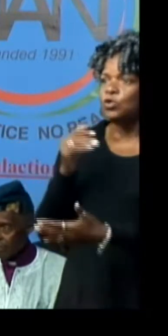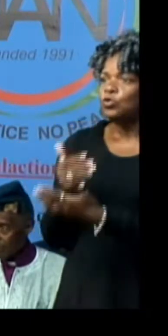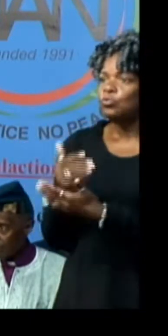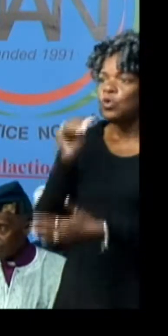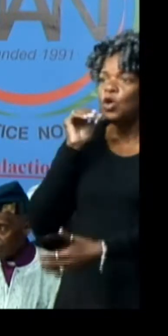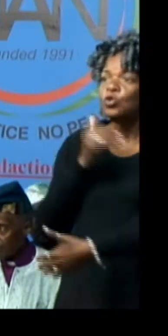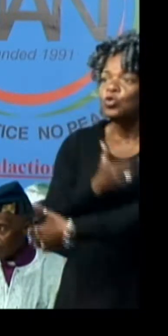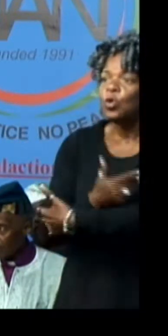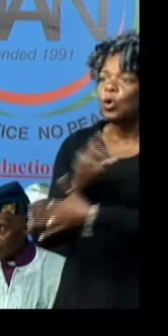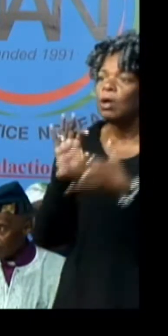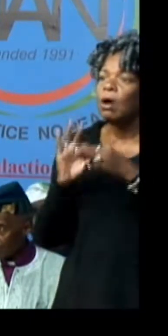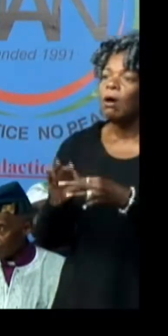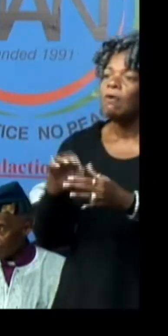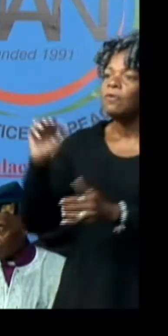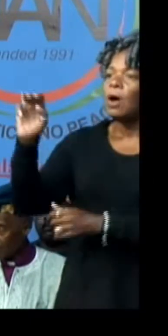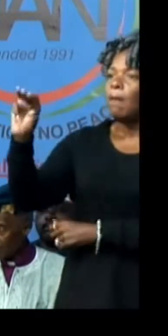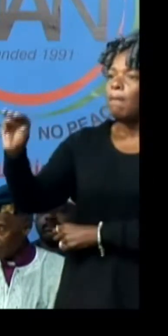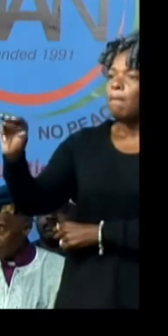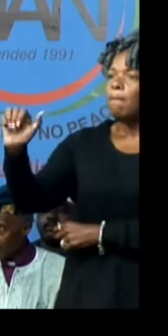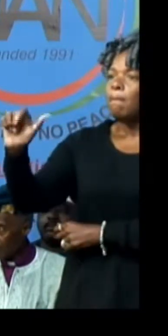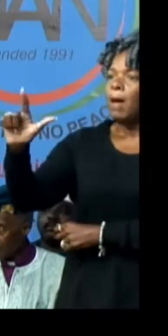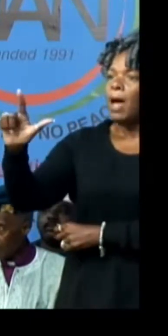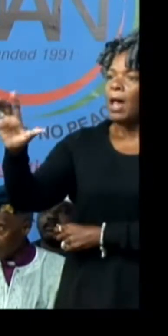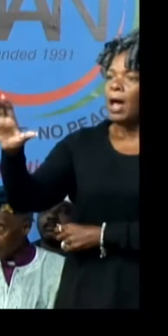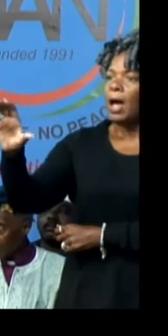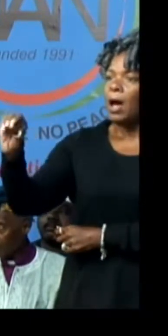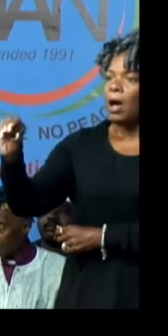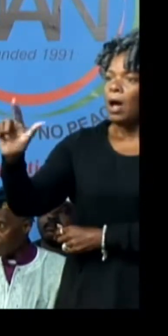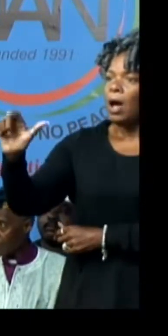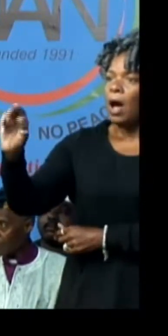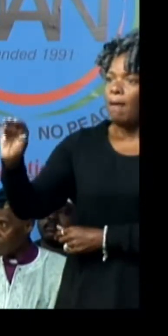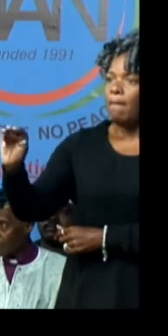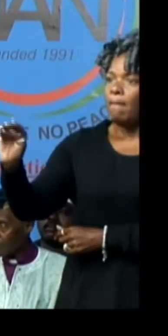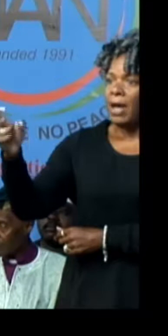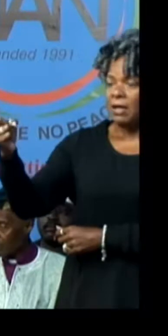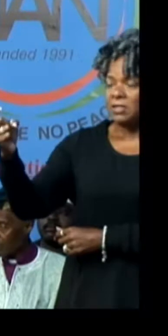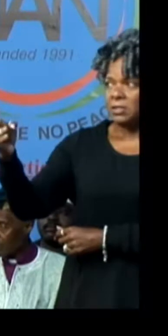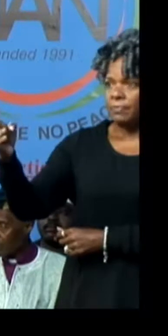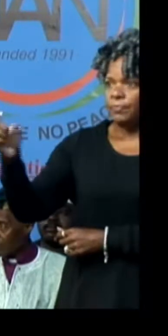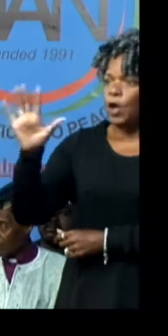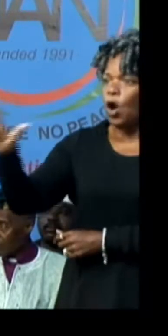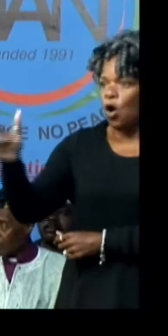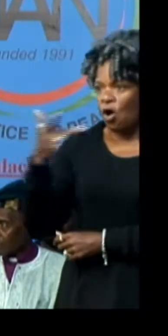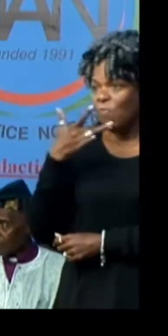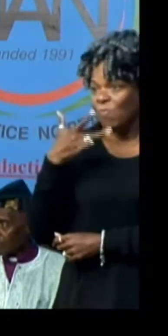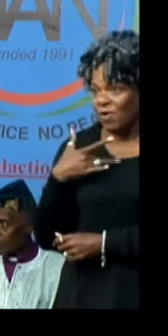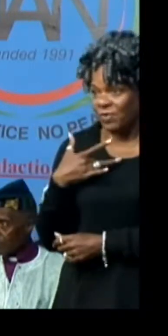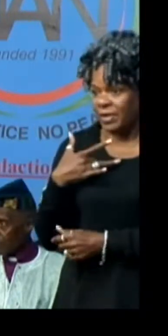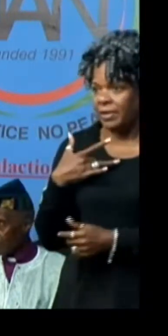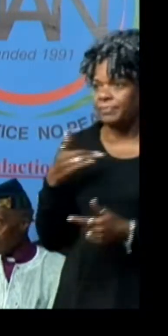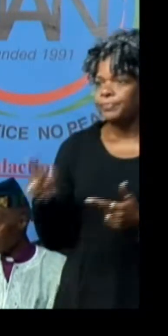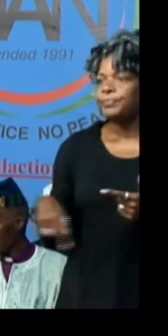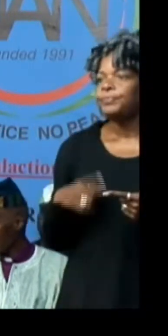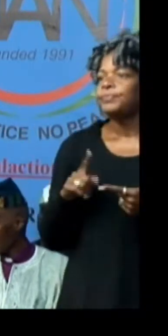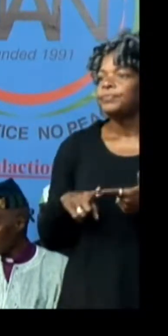jail for a crime he didn't commit. He is one of the Central Park